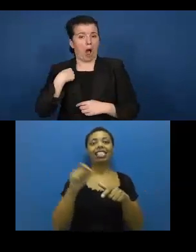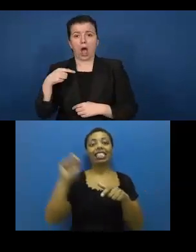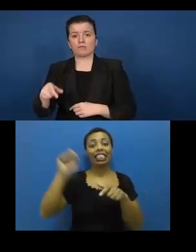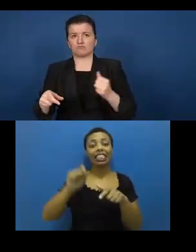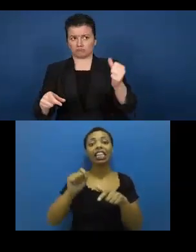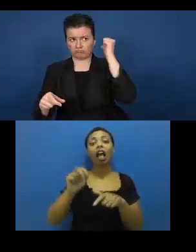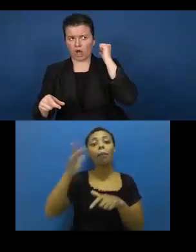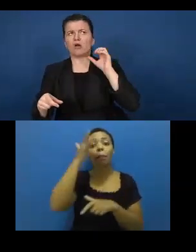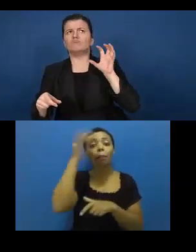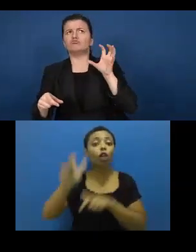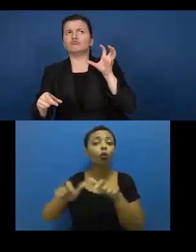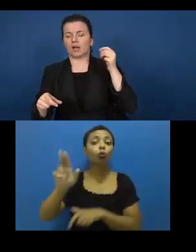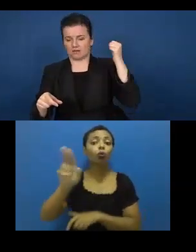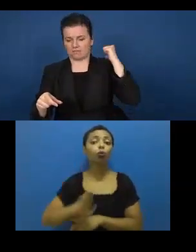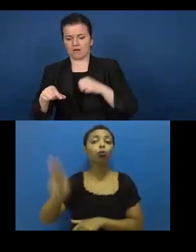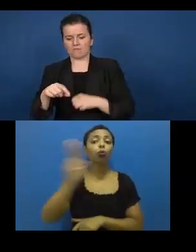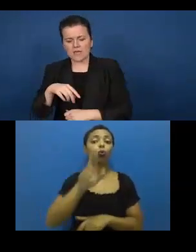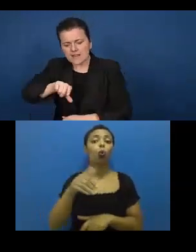the two vibrations.